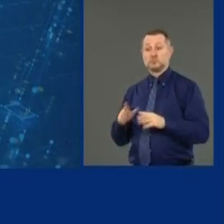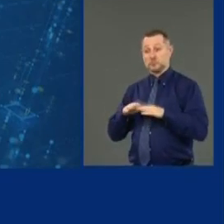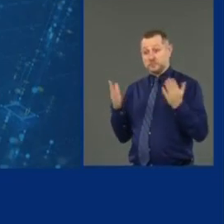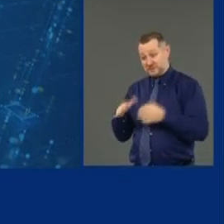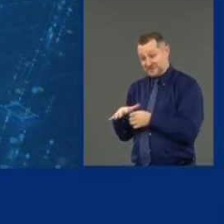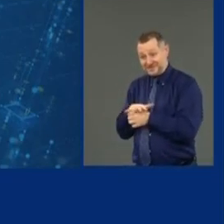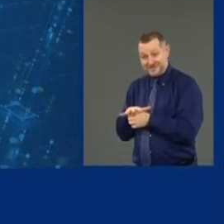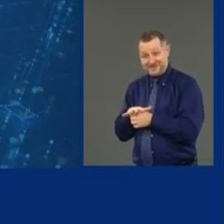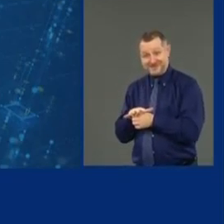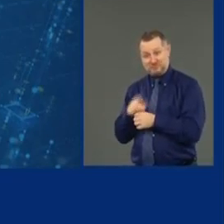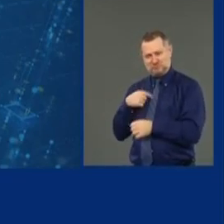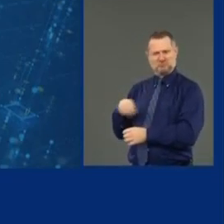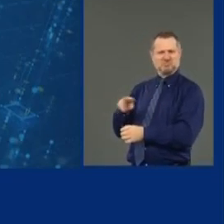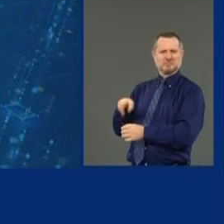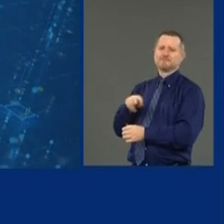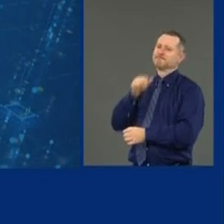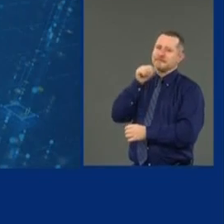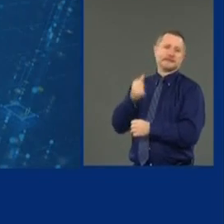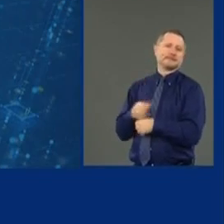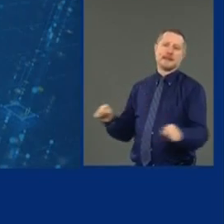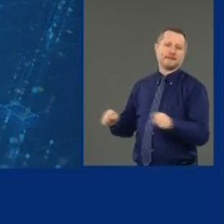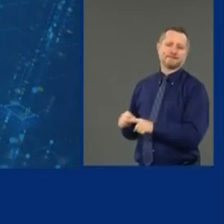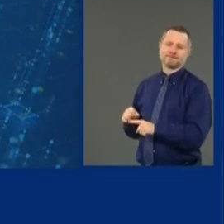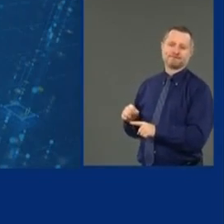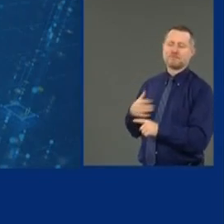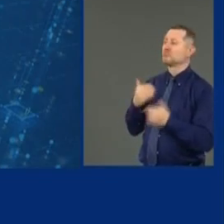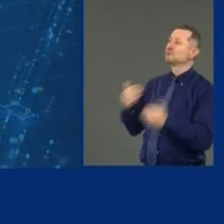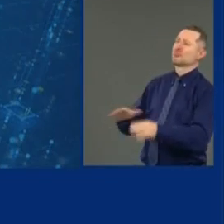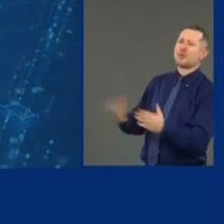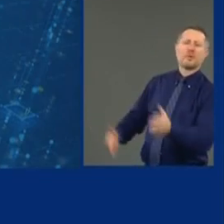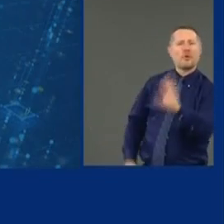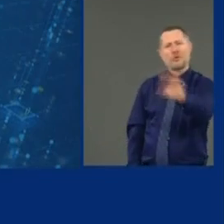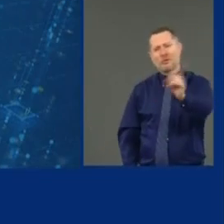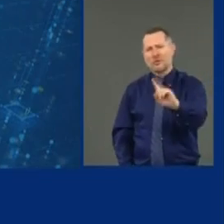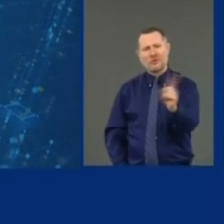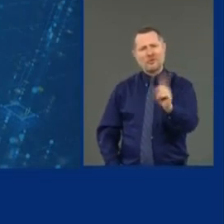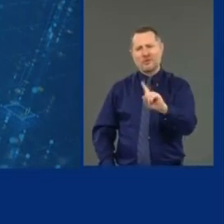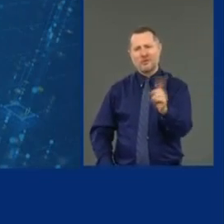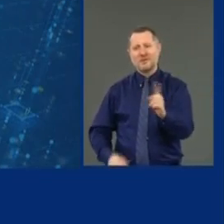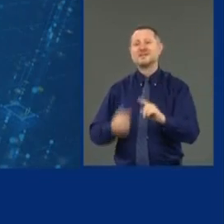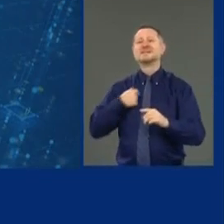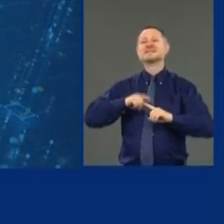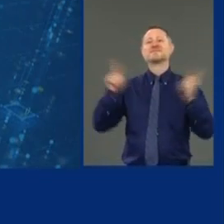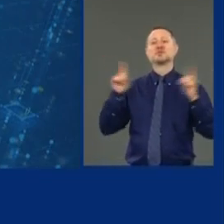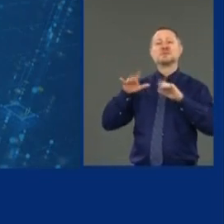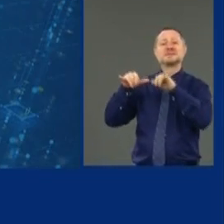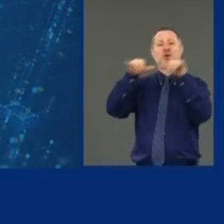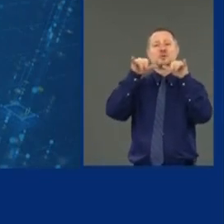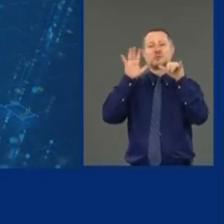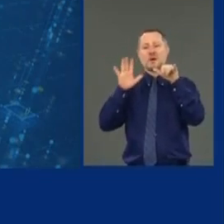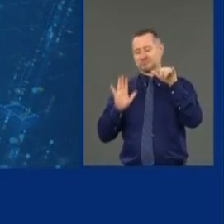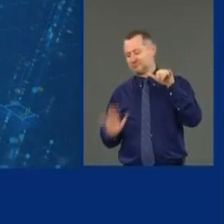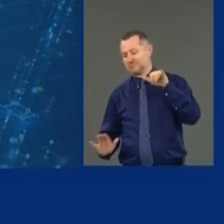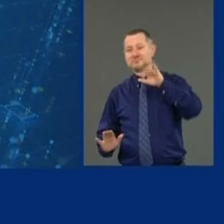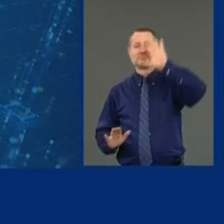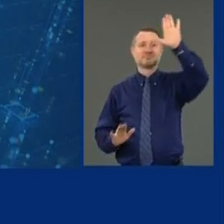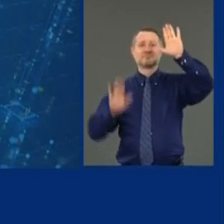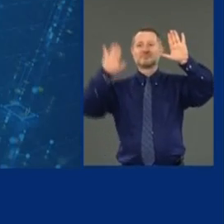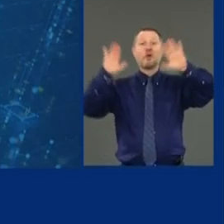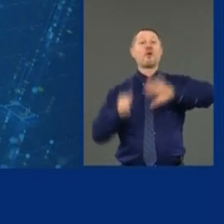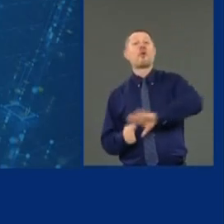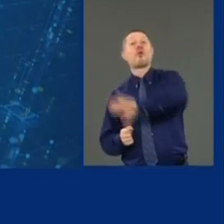safe. And we have different standards across the nation. Different states have taken